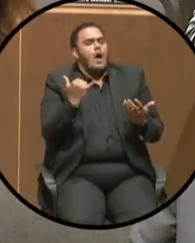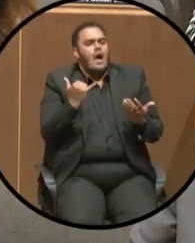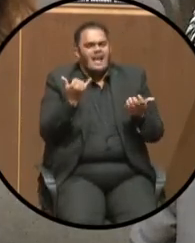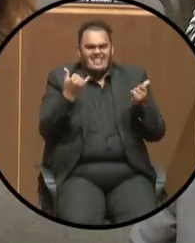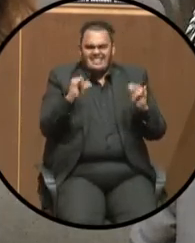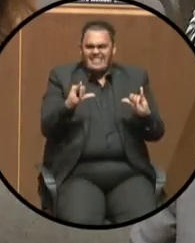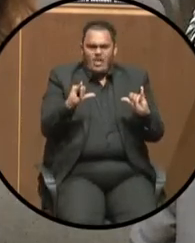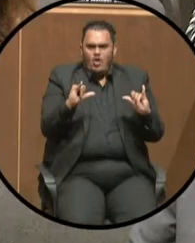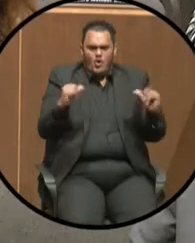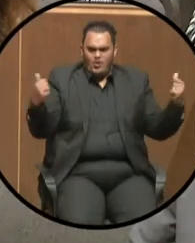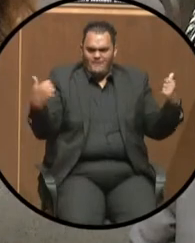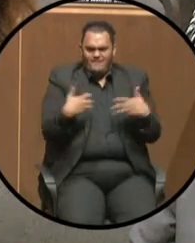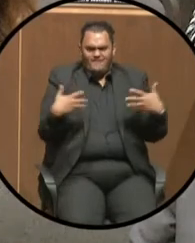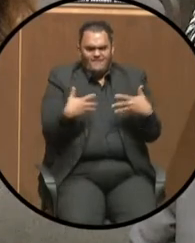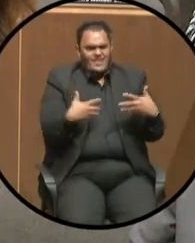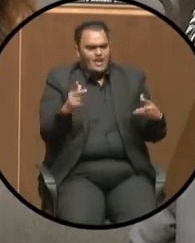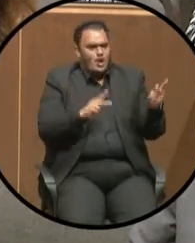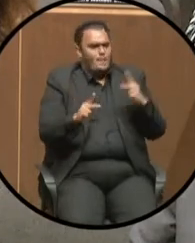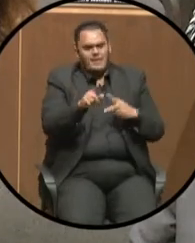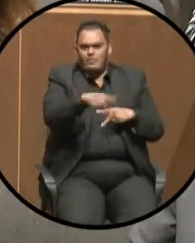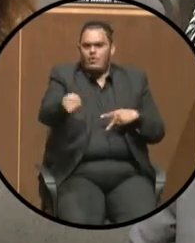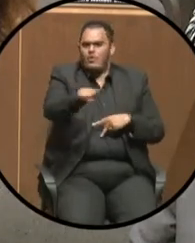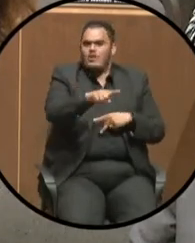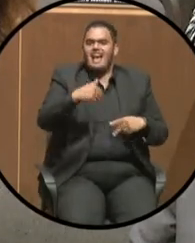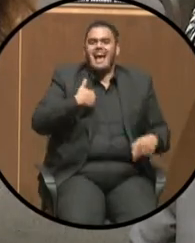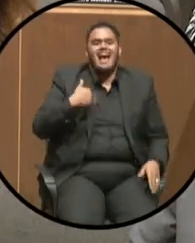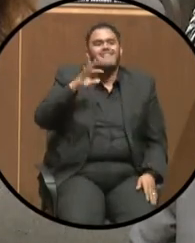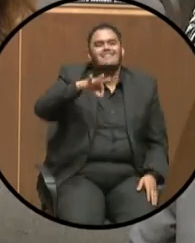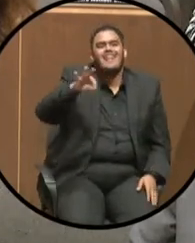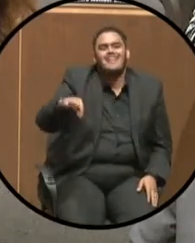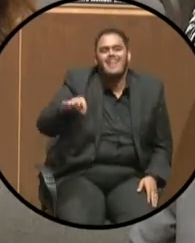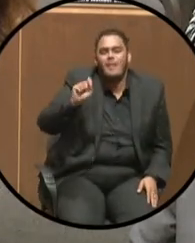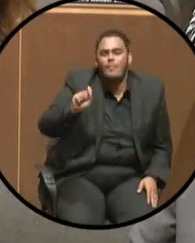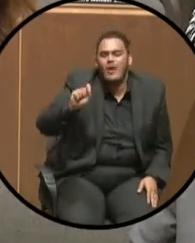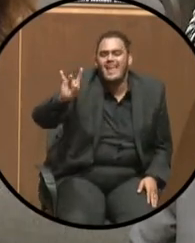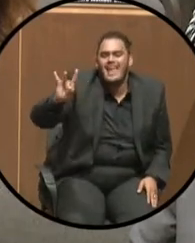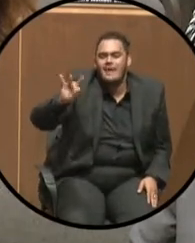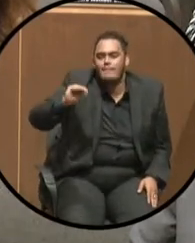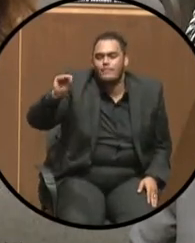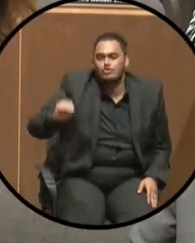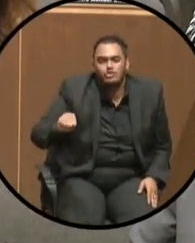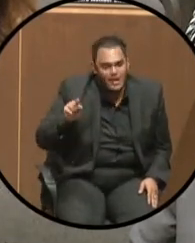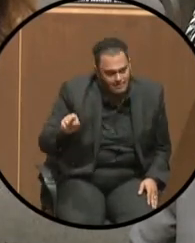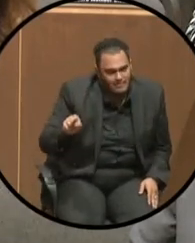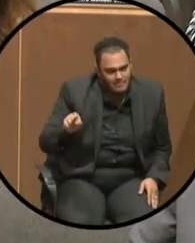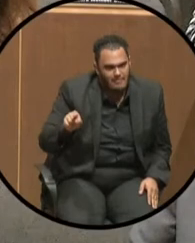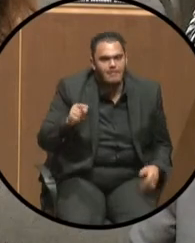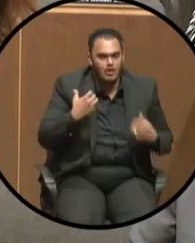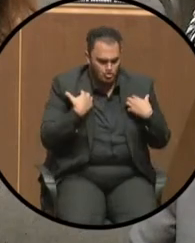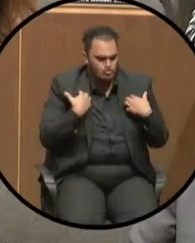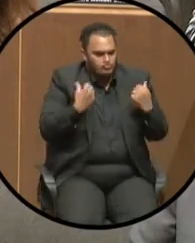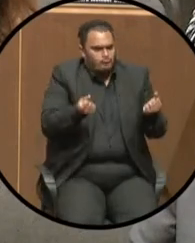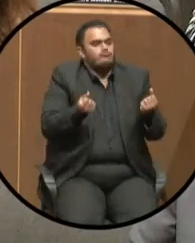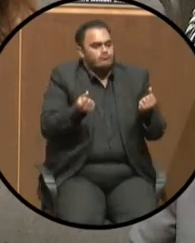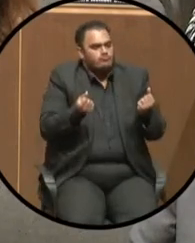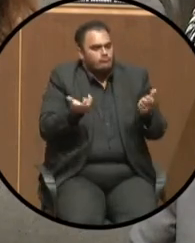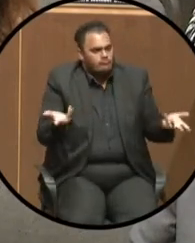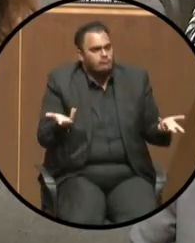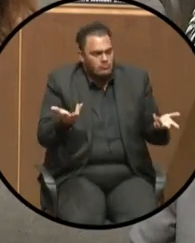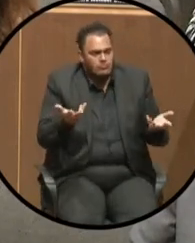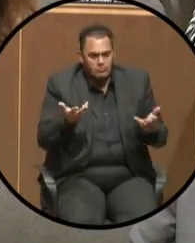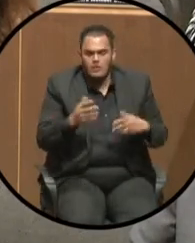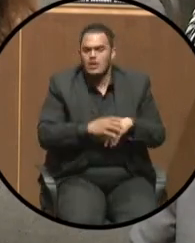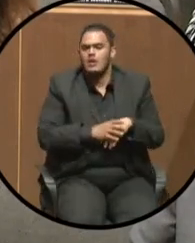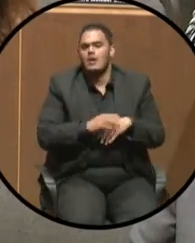has a 99.98% survival rate? We all know that masks are a gateway to the vaccine. If we get rid of the masks, there'll be